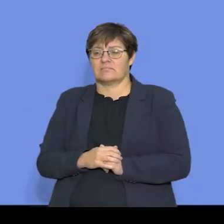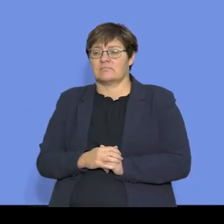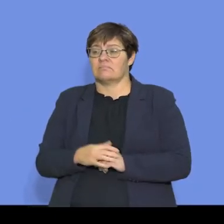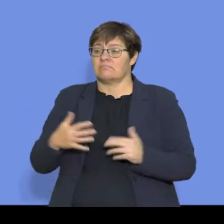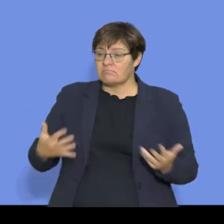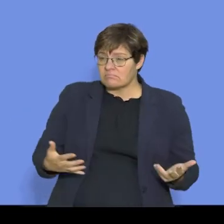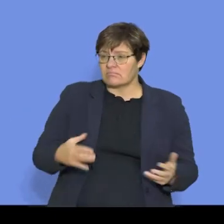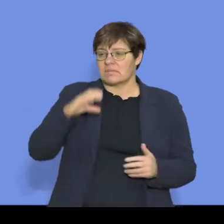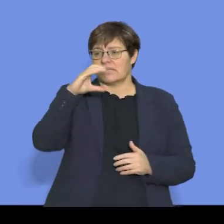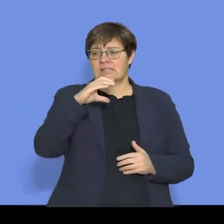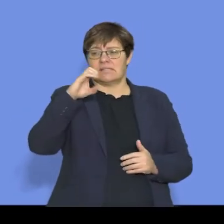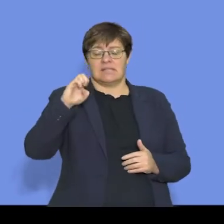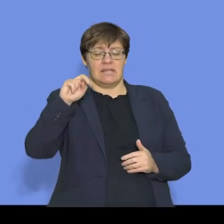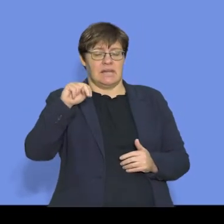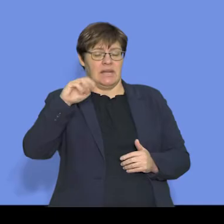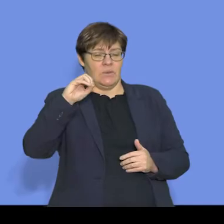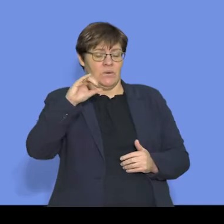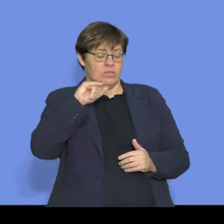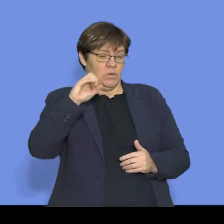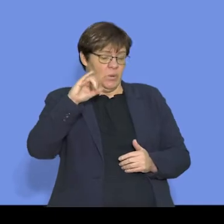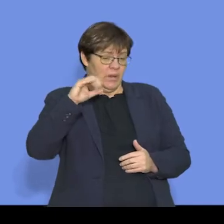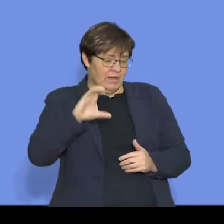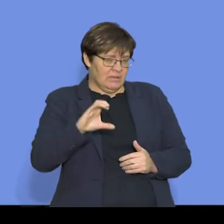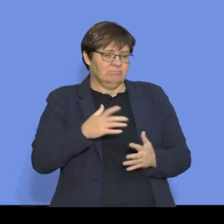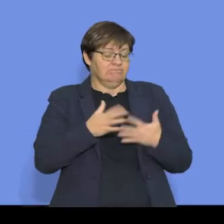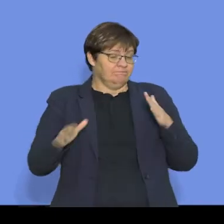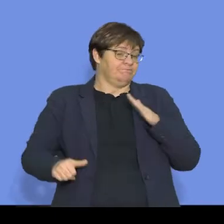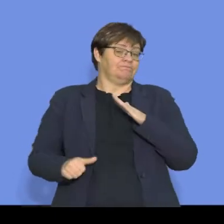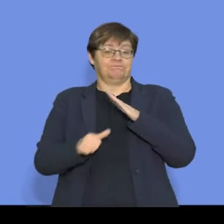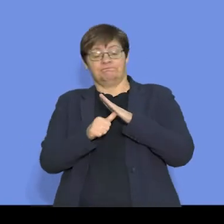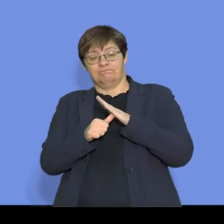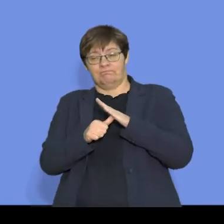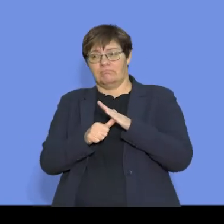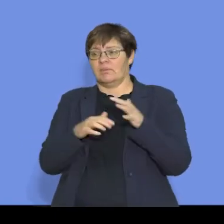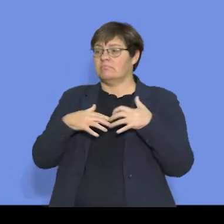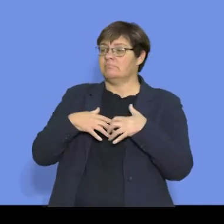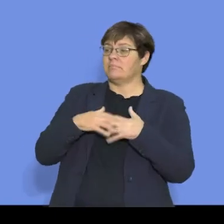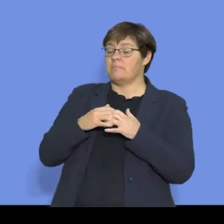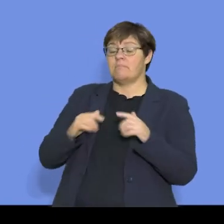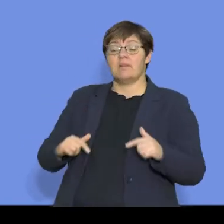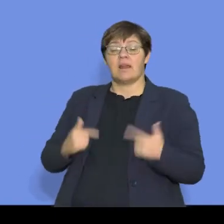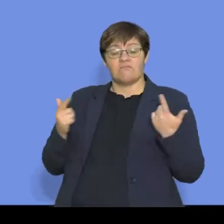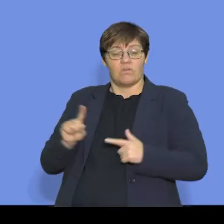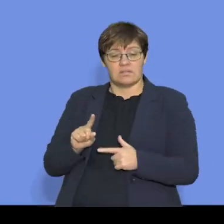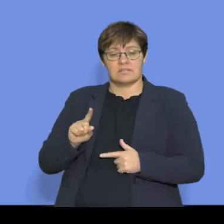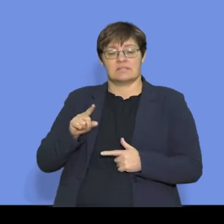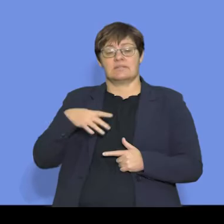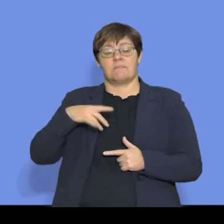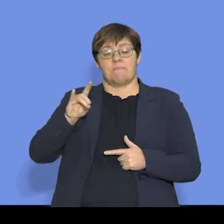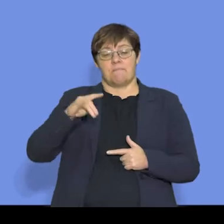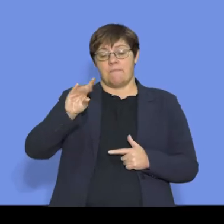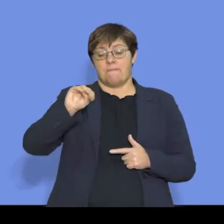And in the Cenozoic era, the dominant form of life was mammals.